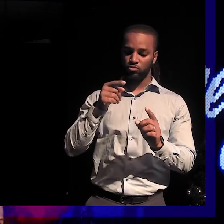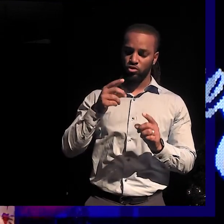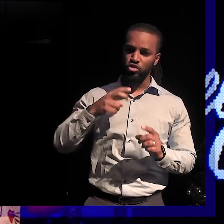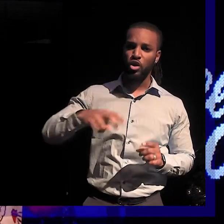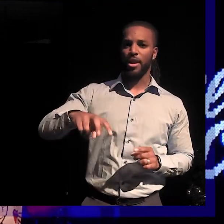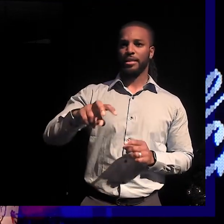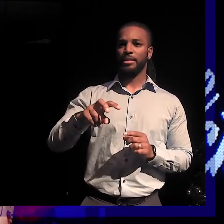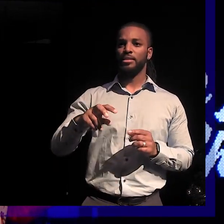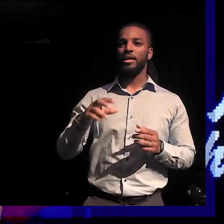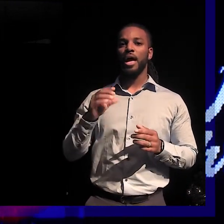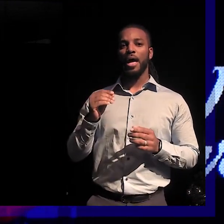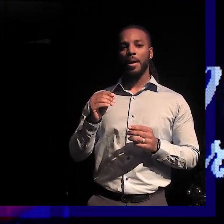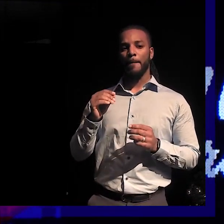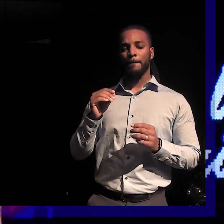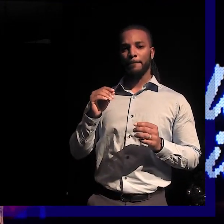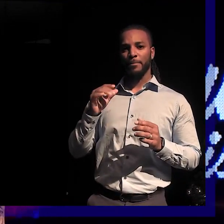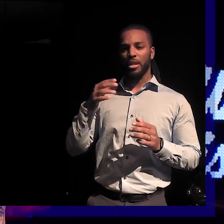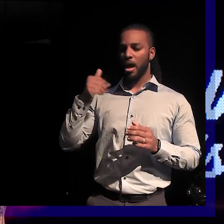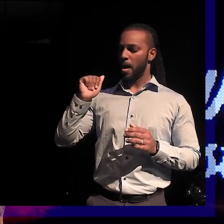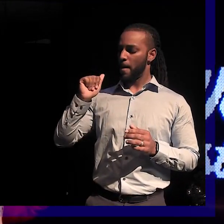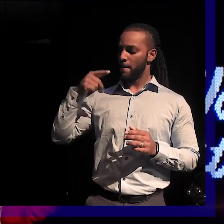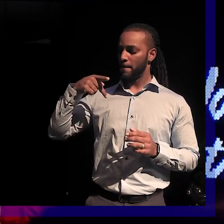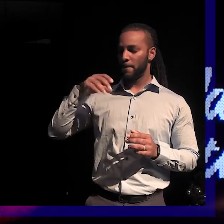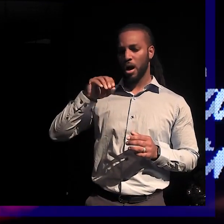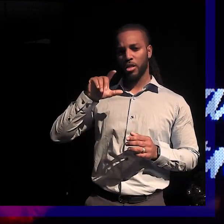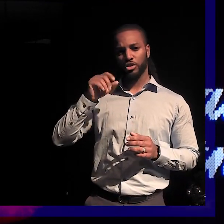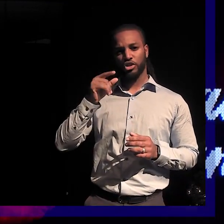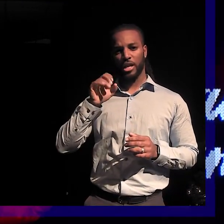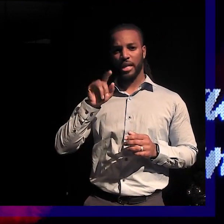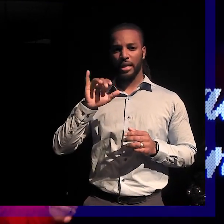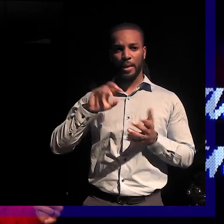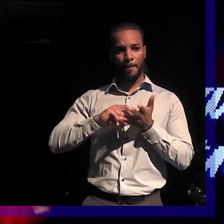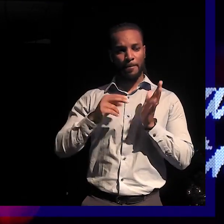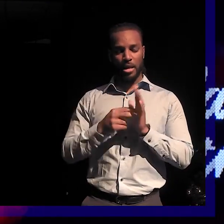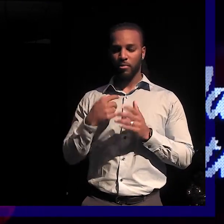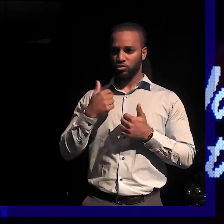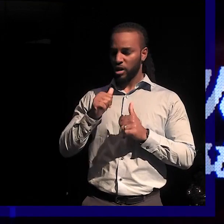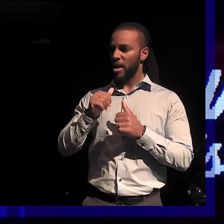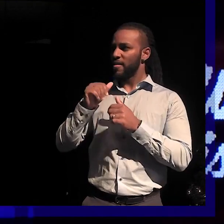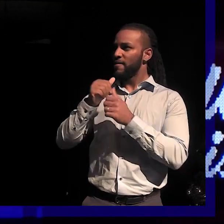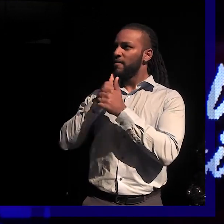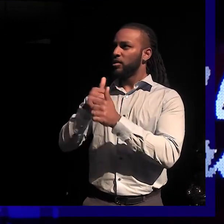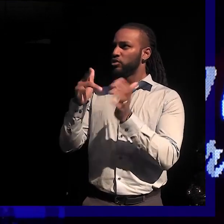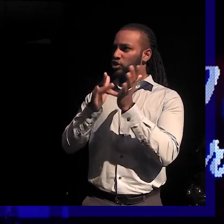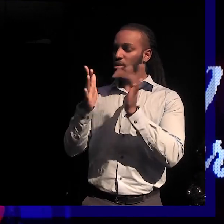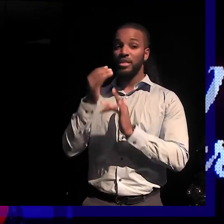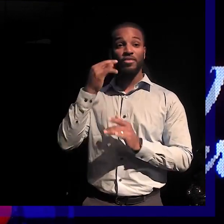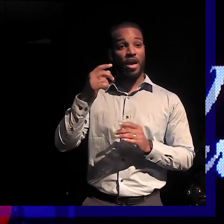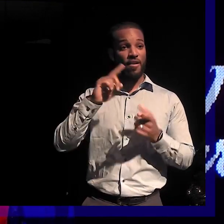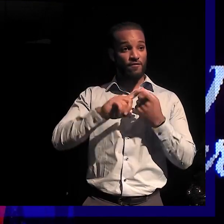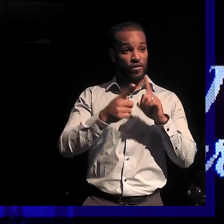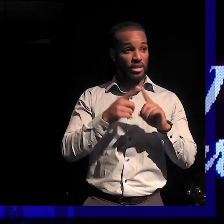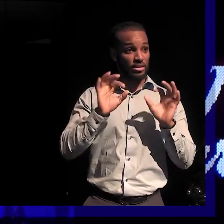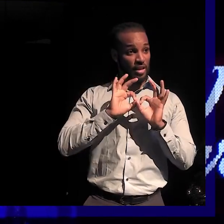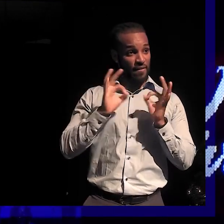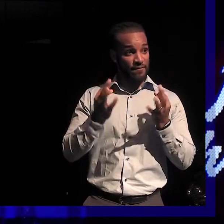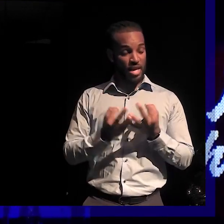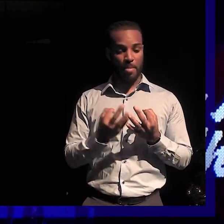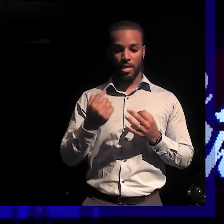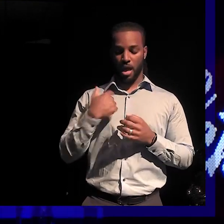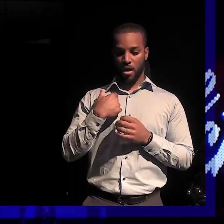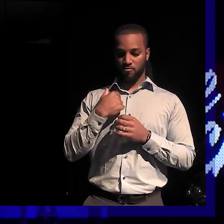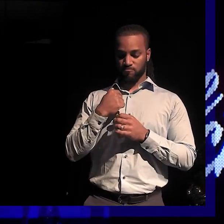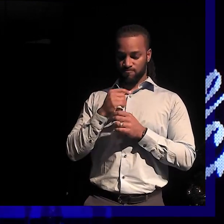journey. And the apologetics mainly took the form of the resurrection of Jesus. And through some friends and family, I leaned into